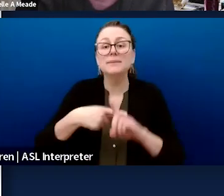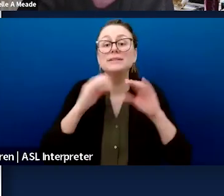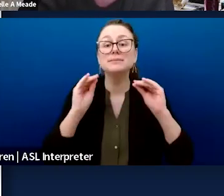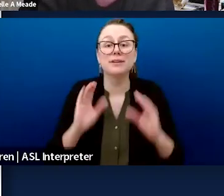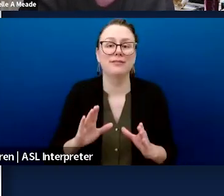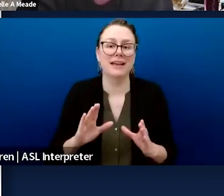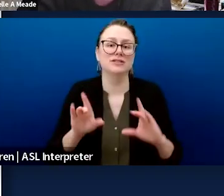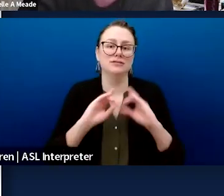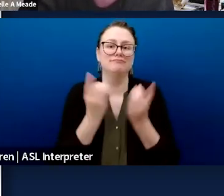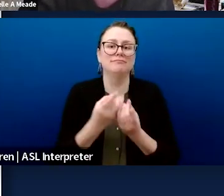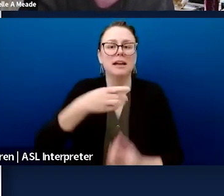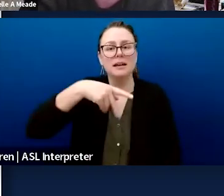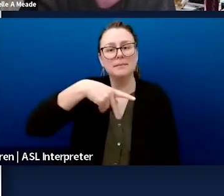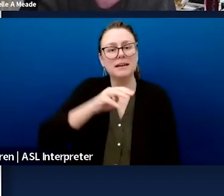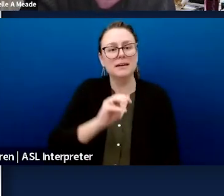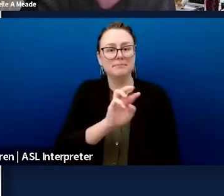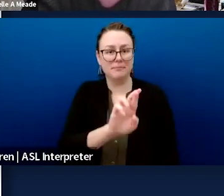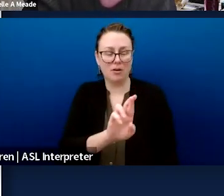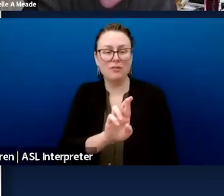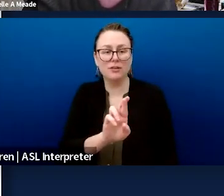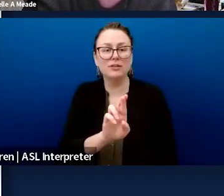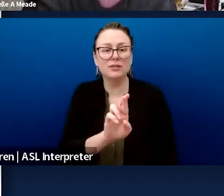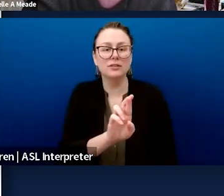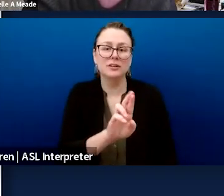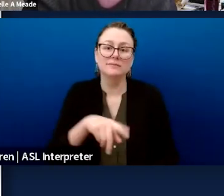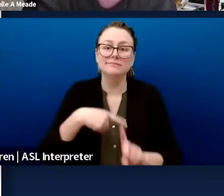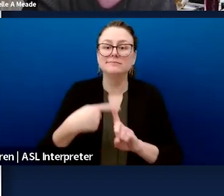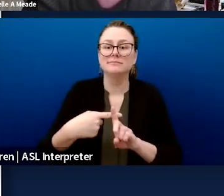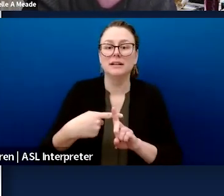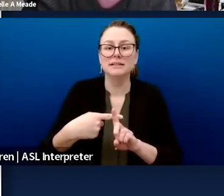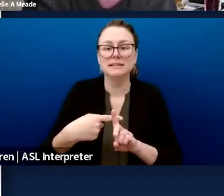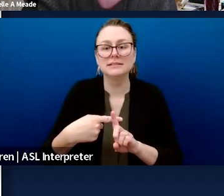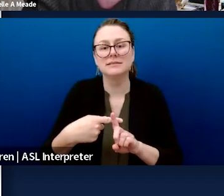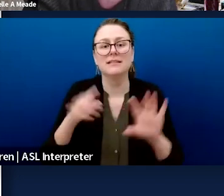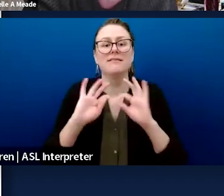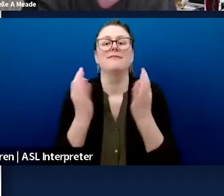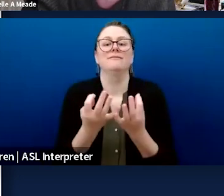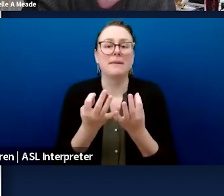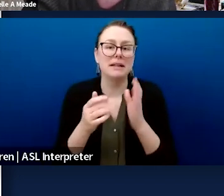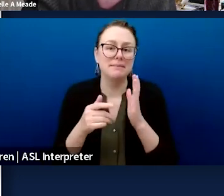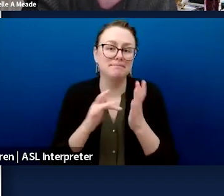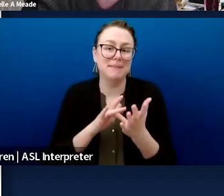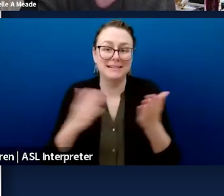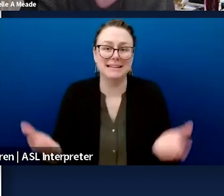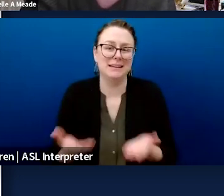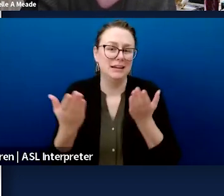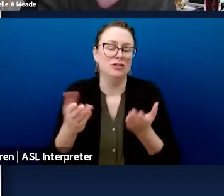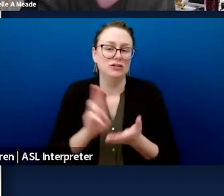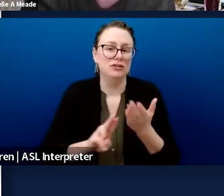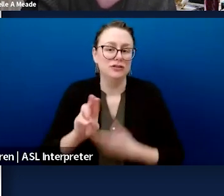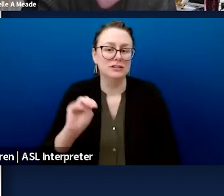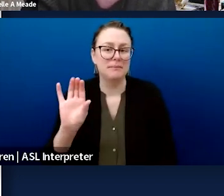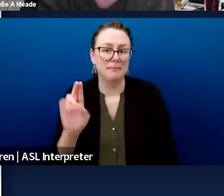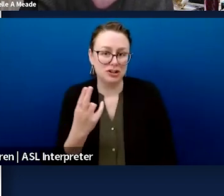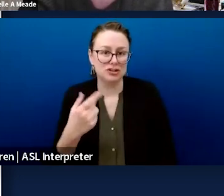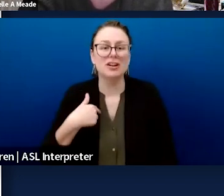the departments of Physical Medicine and Rehabilitation and Family Medicine here at the University of Michigan, and director